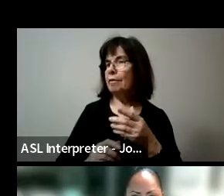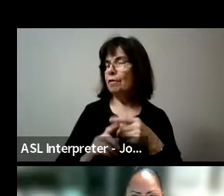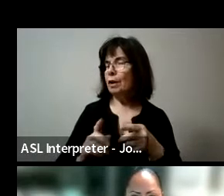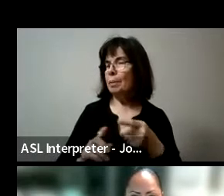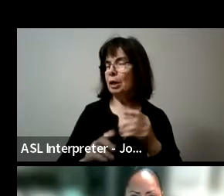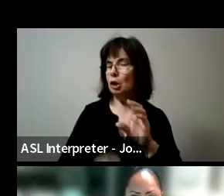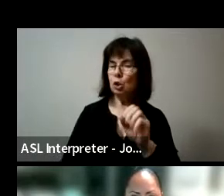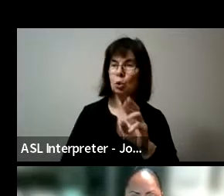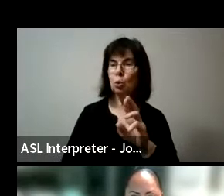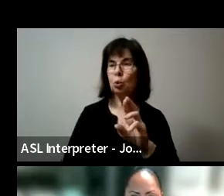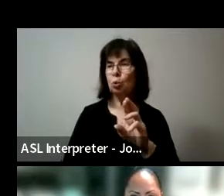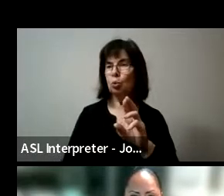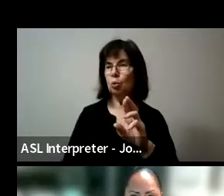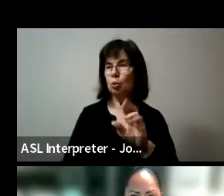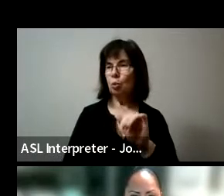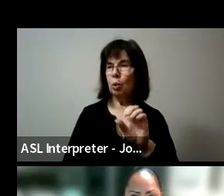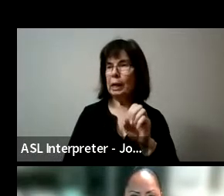ends?